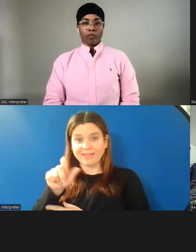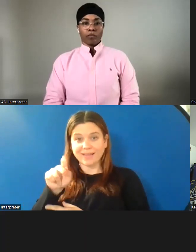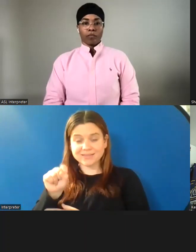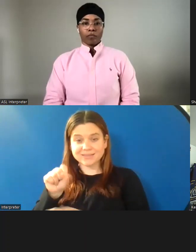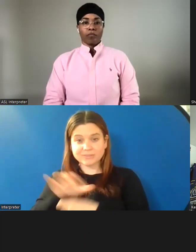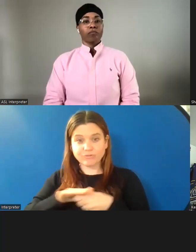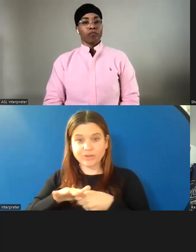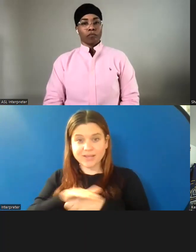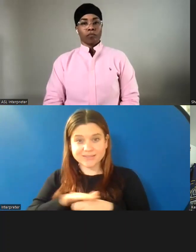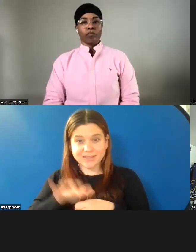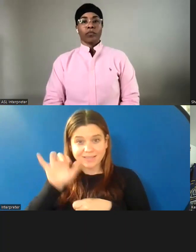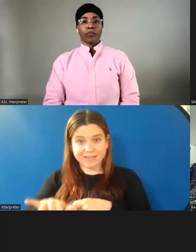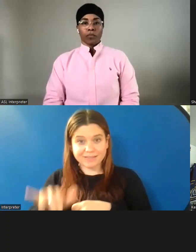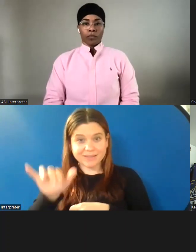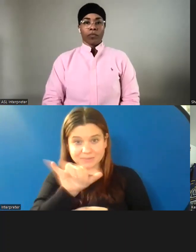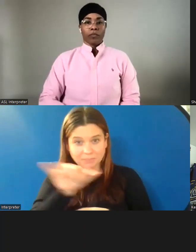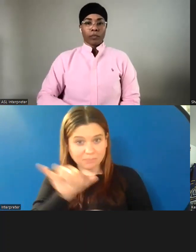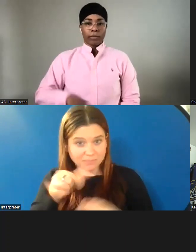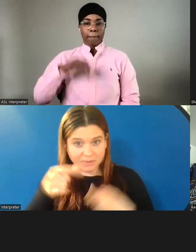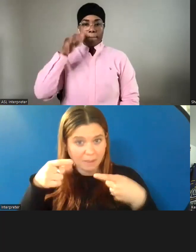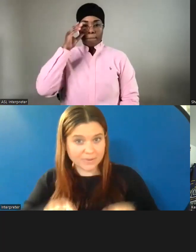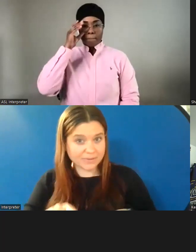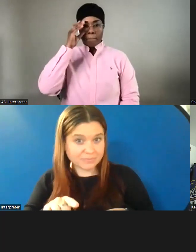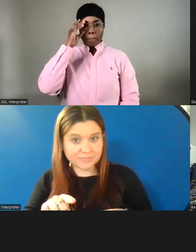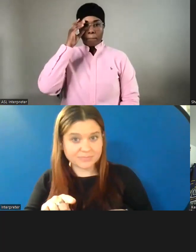mean, that's really cool work.